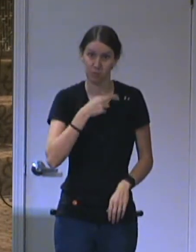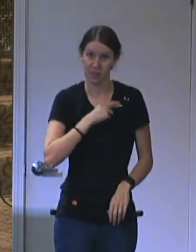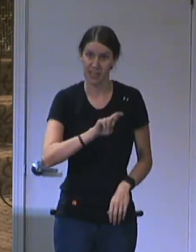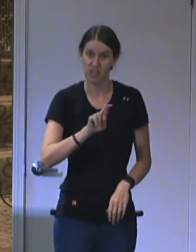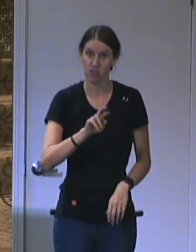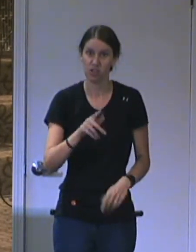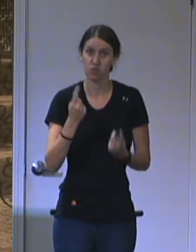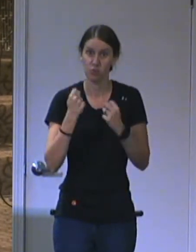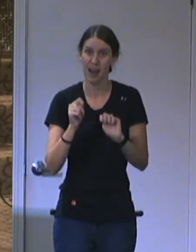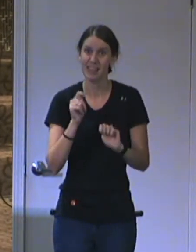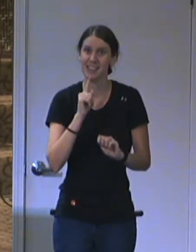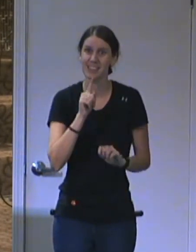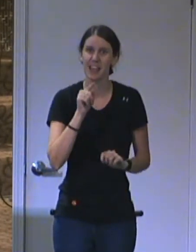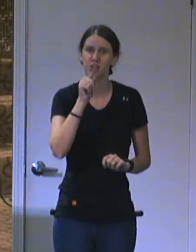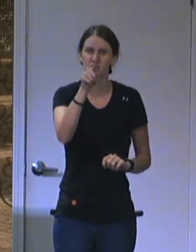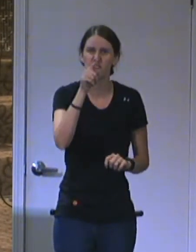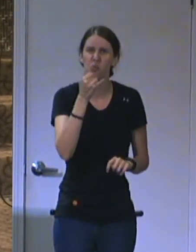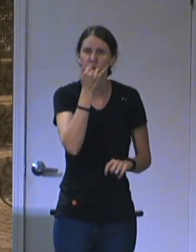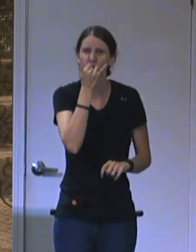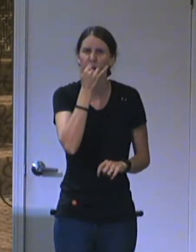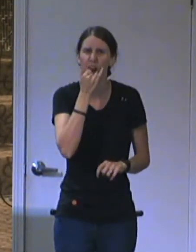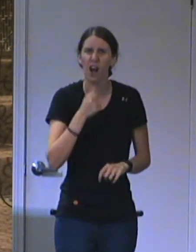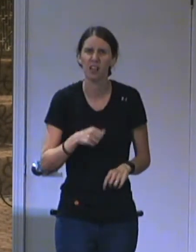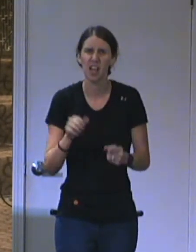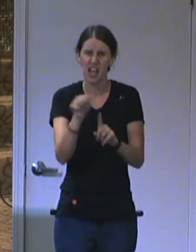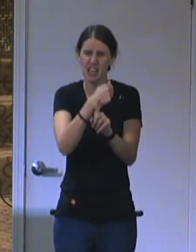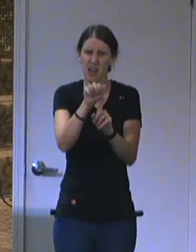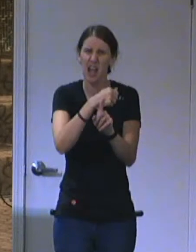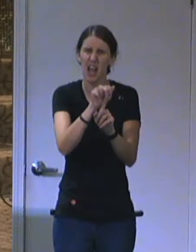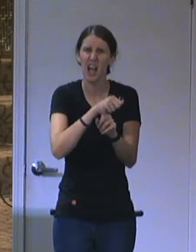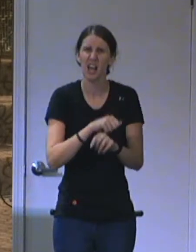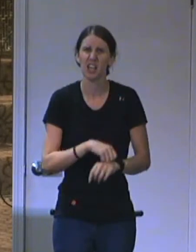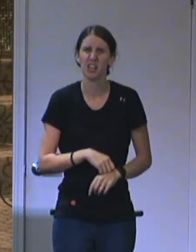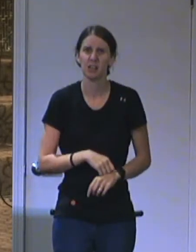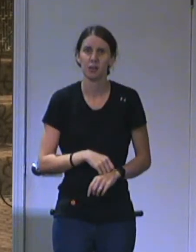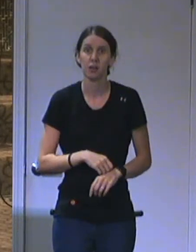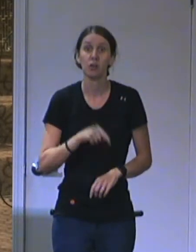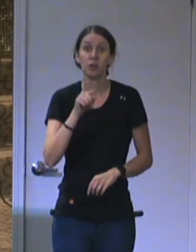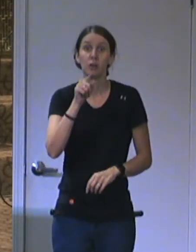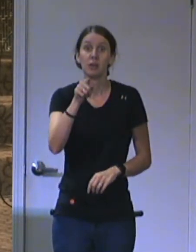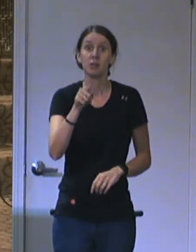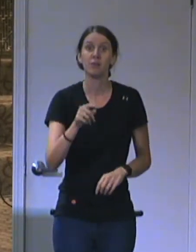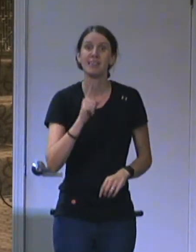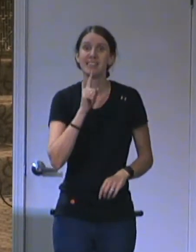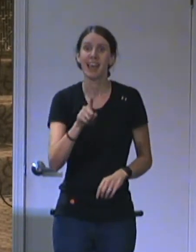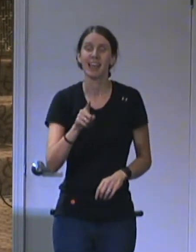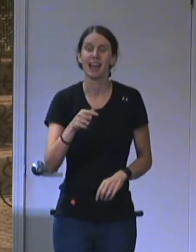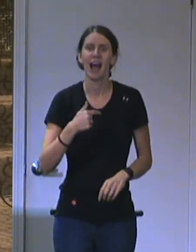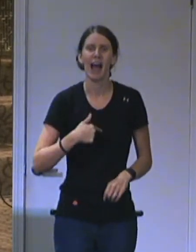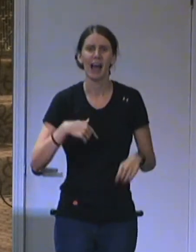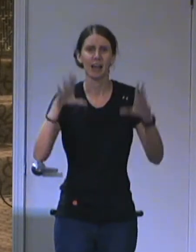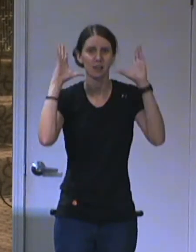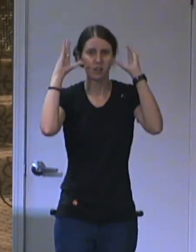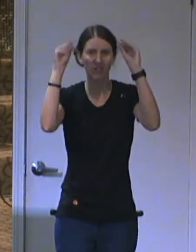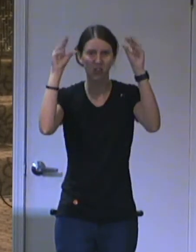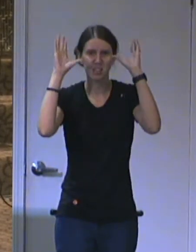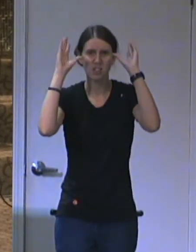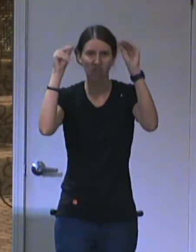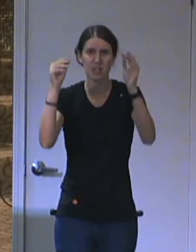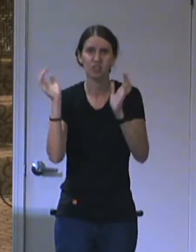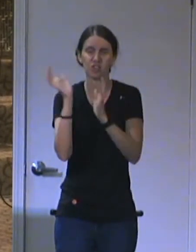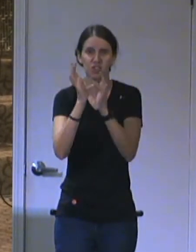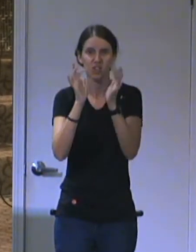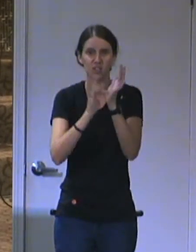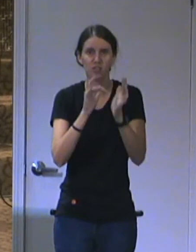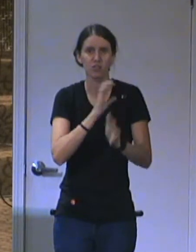say you're all wrong and they gang up against you, he says, it doesn't matter. I'm going to teach Christ and him crucified. I'm going to walk in the